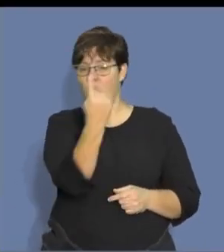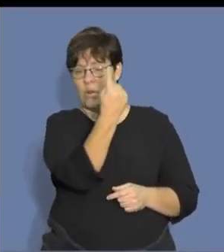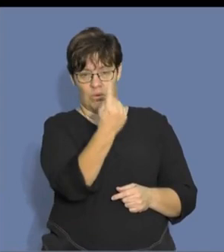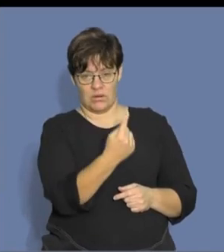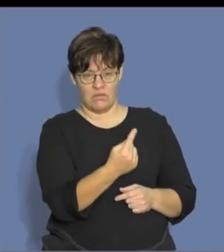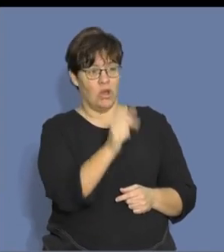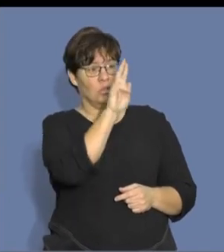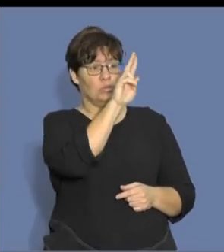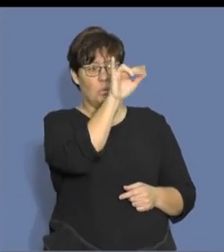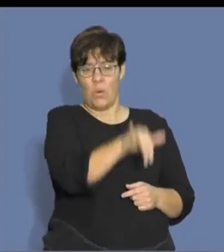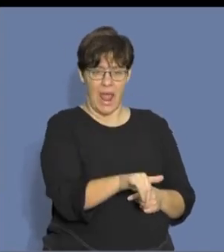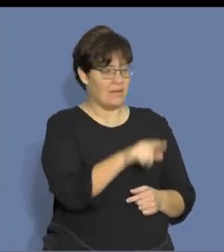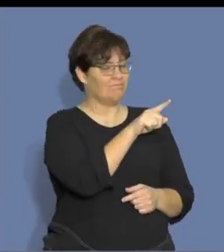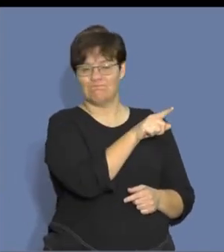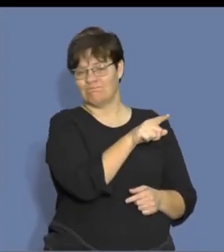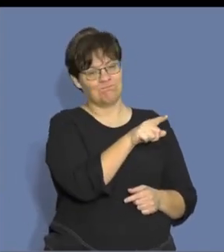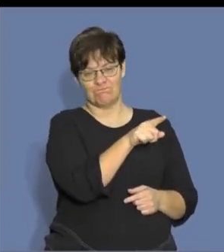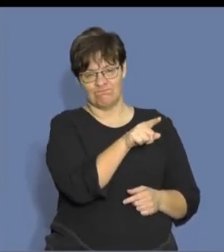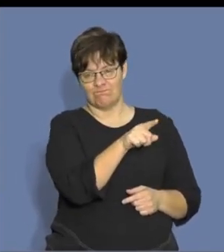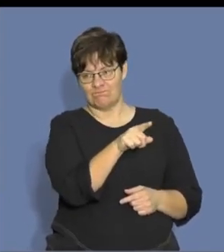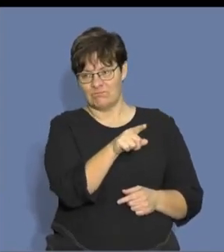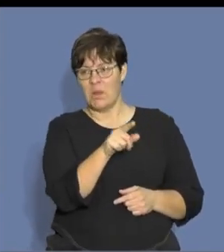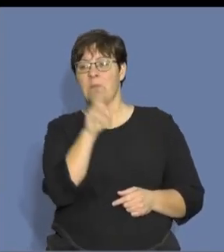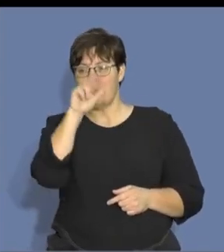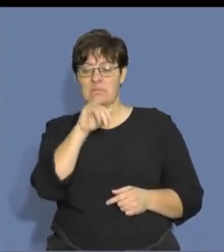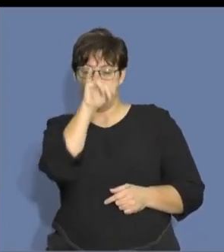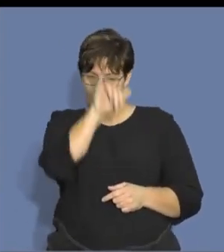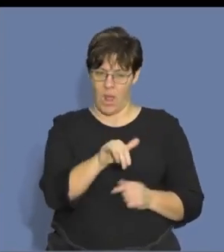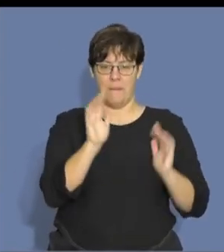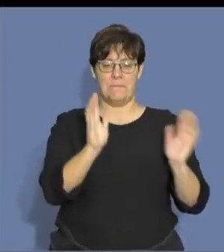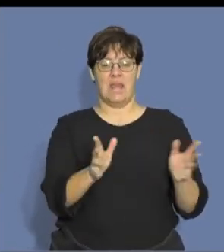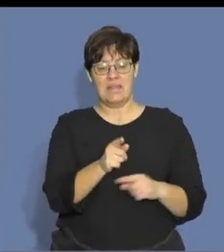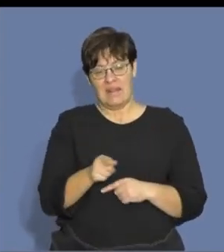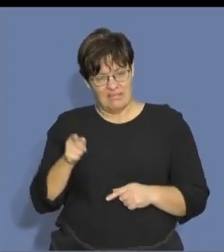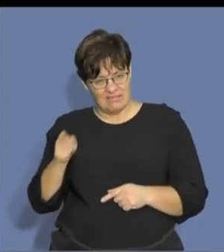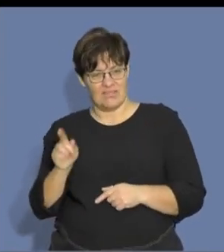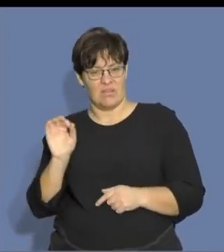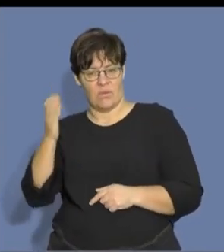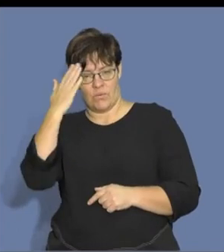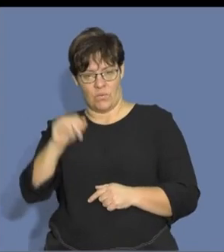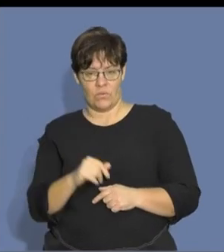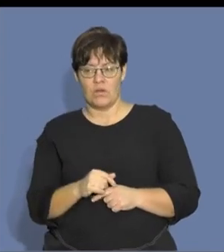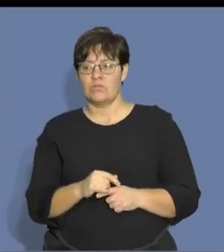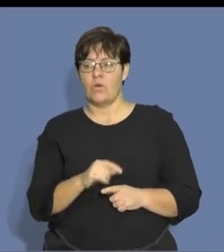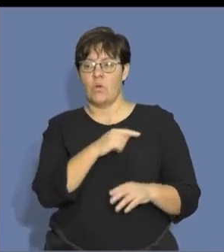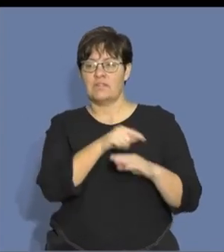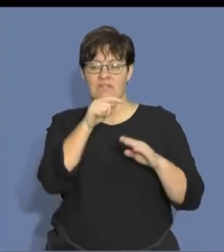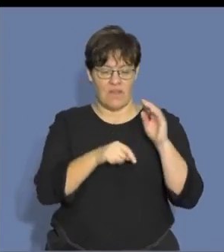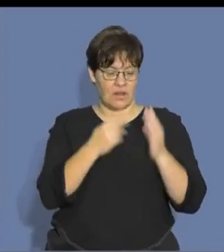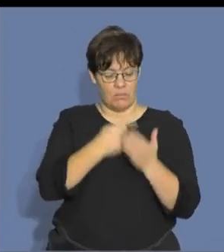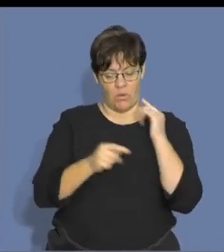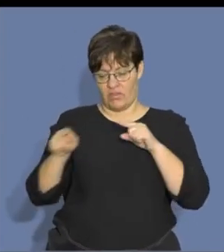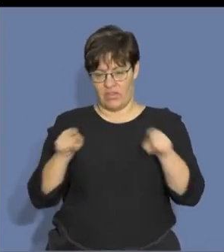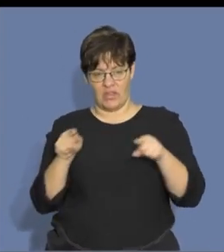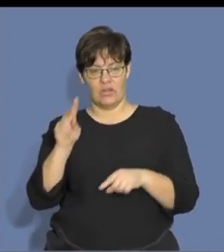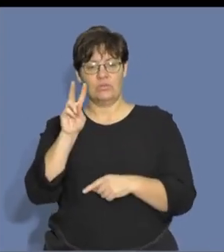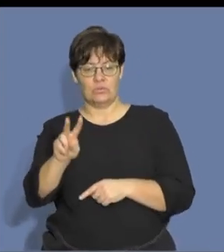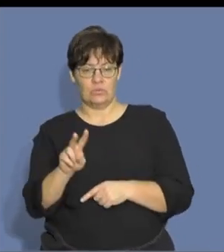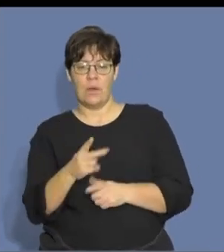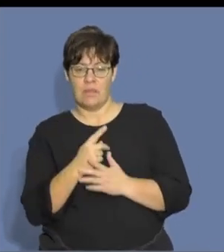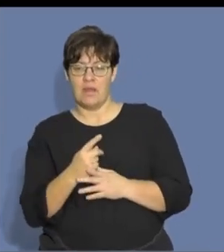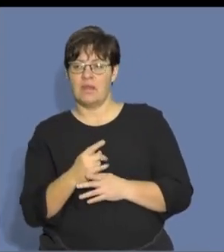it's in standard form, if it looks like what it's supposed to look like. And so I'm going to divide both sides by 2, and I would get the y cut as